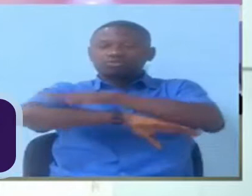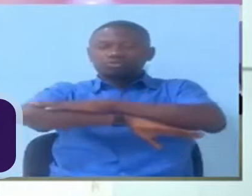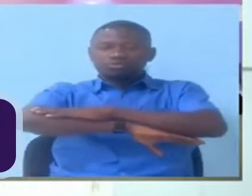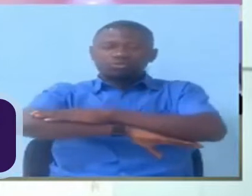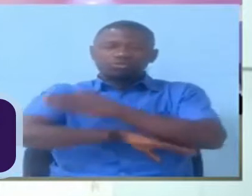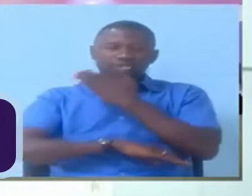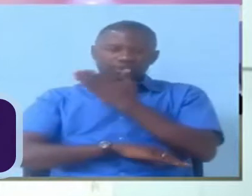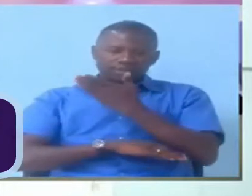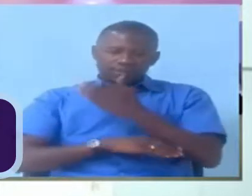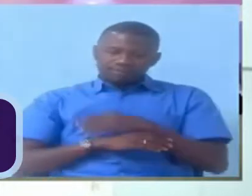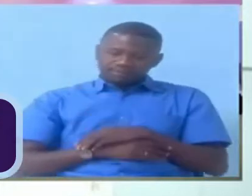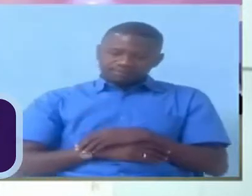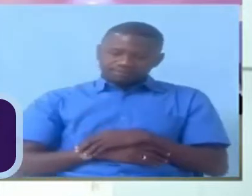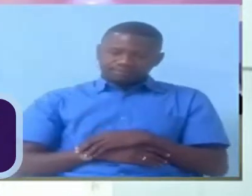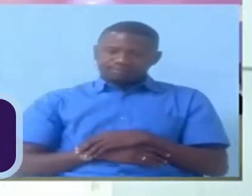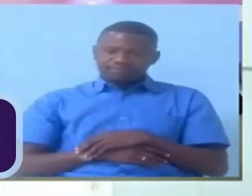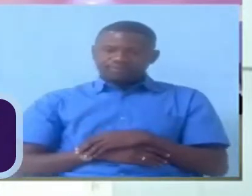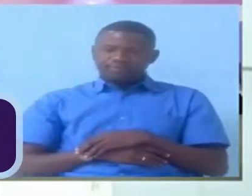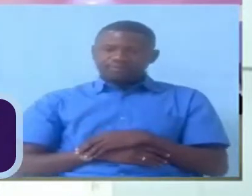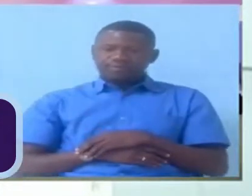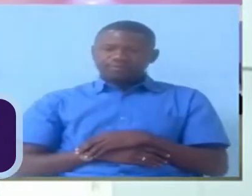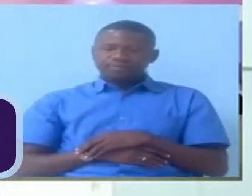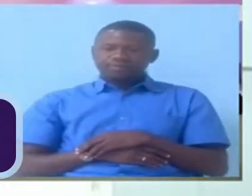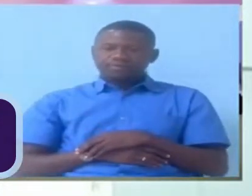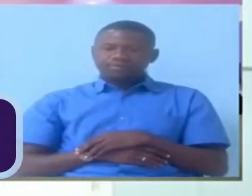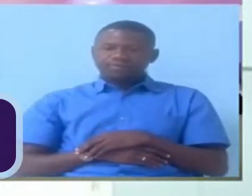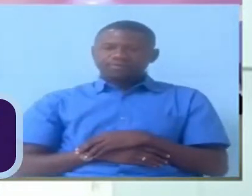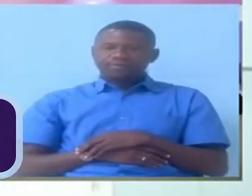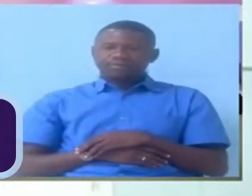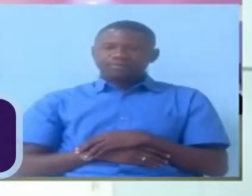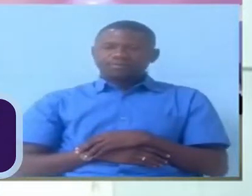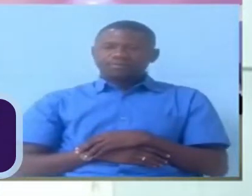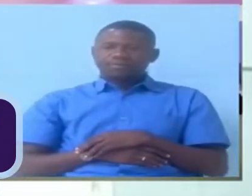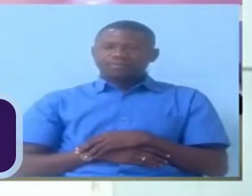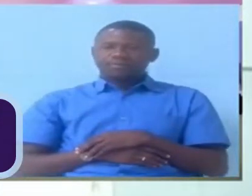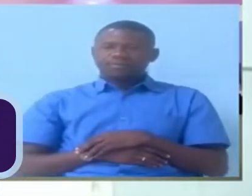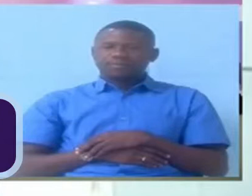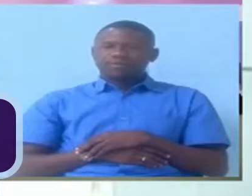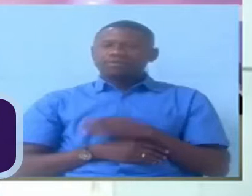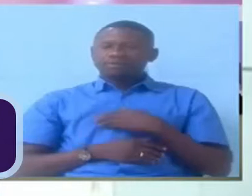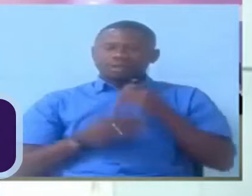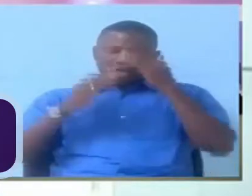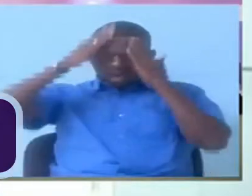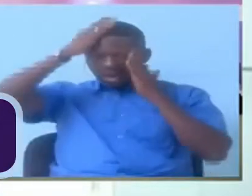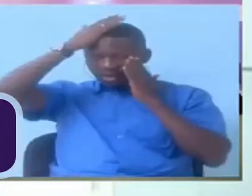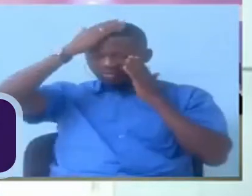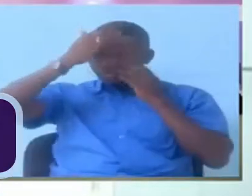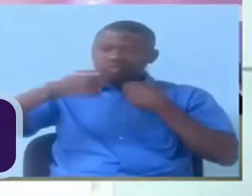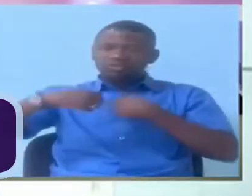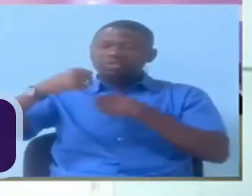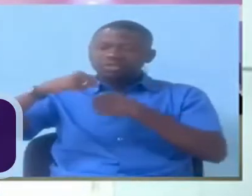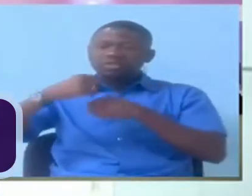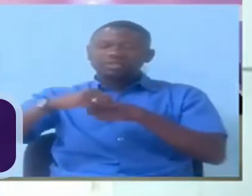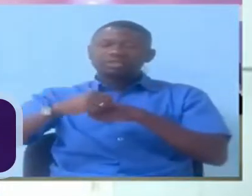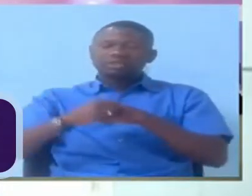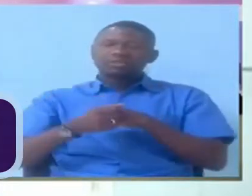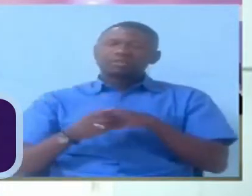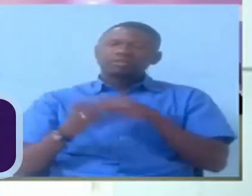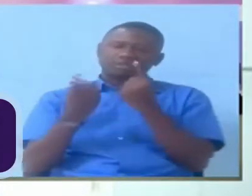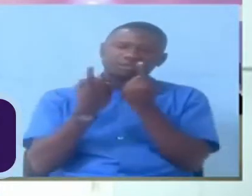also as an instructor. Wandu noto fanan nketa fanan moti menka dolu fanalu karandi. Then